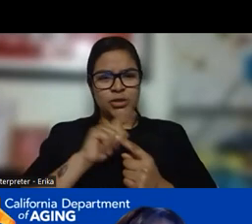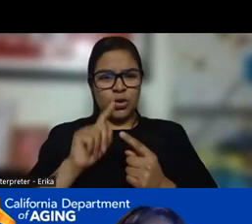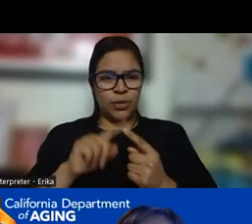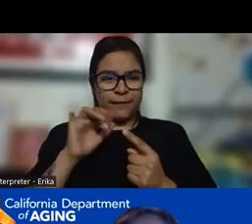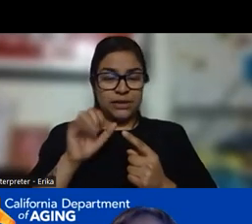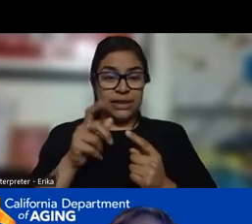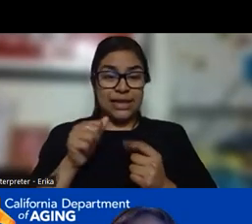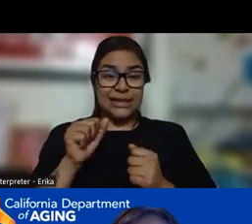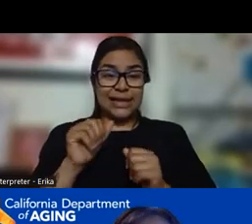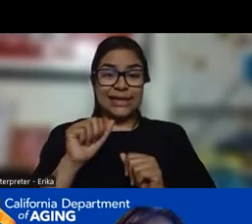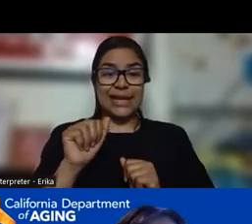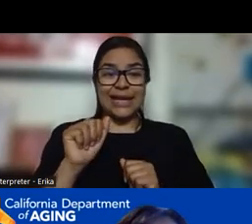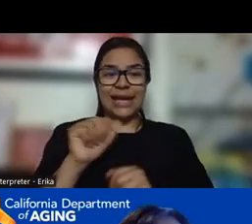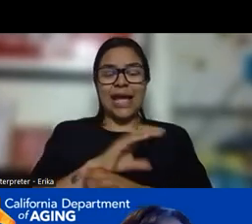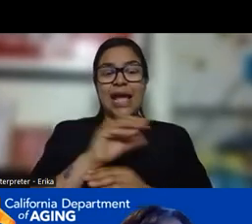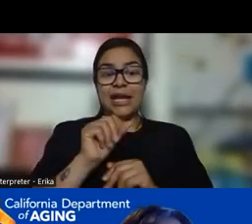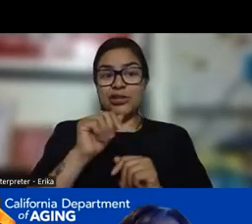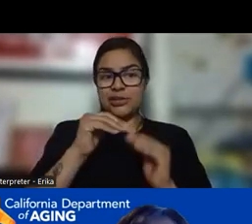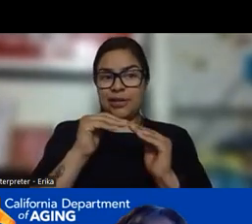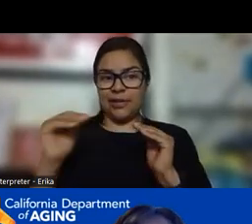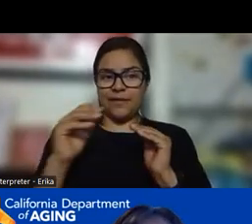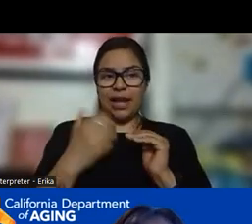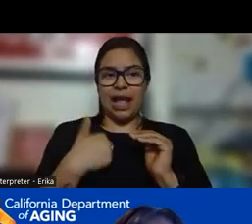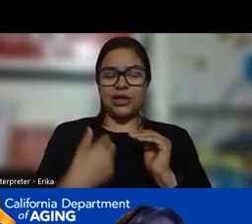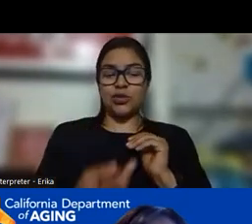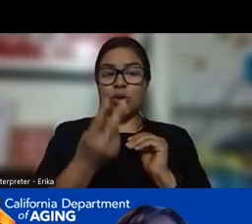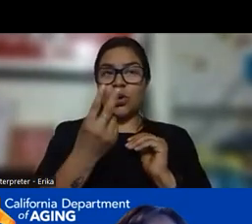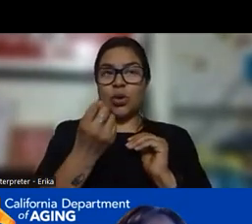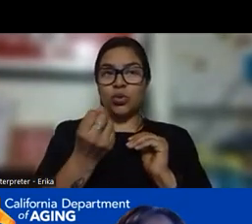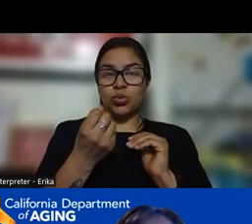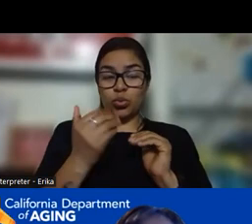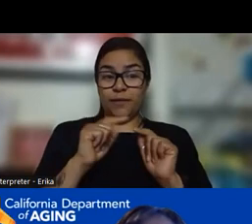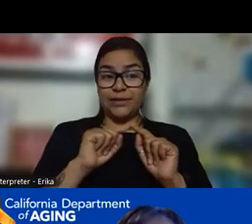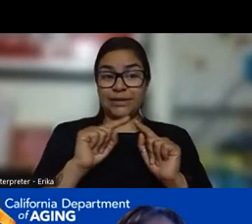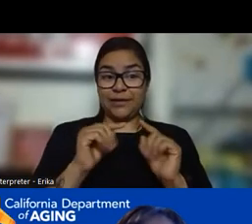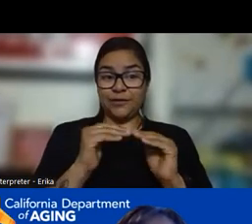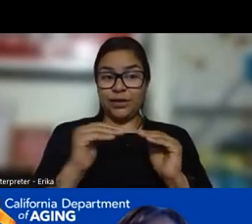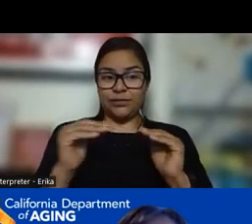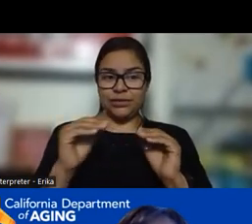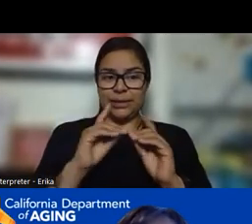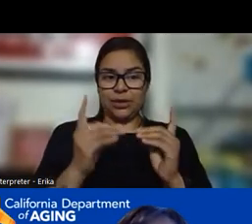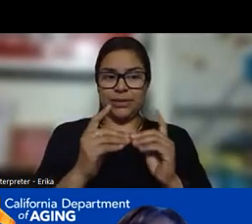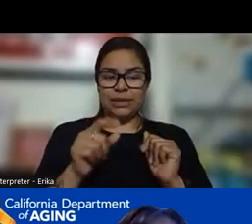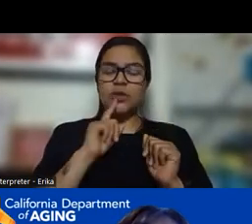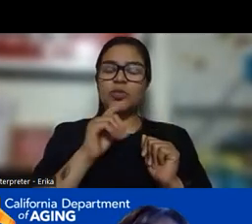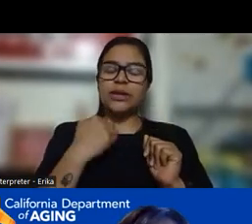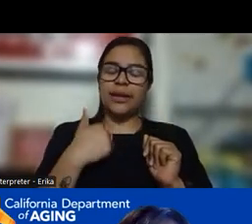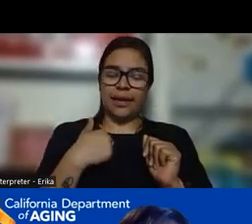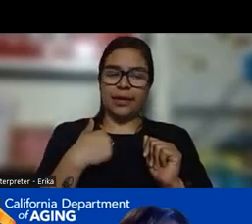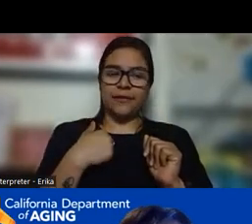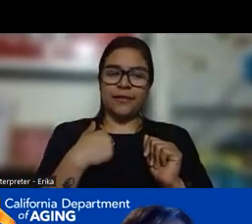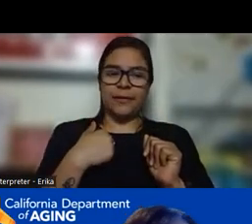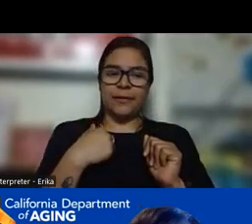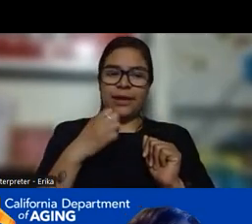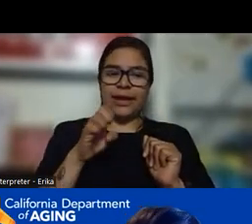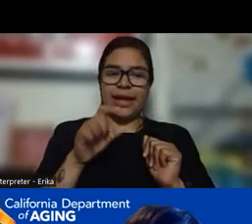agency level that brings together 12 departments and 5 offices to really just hone in on equity efforts